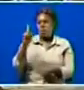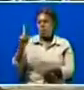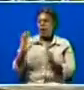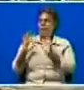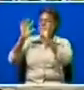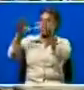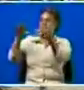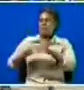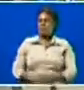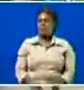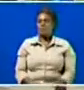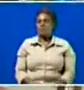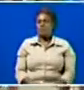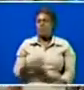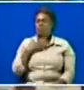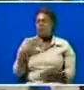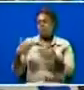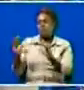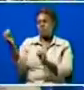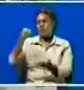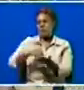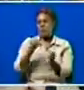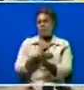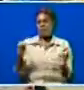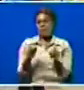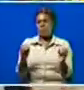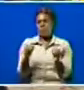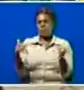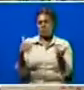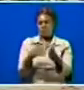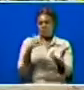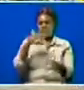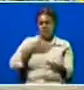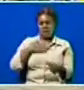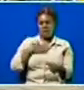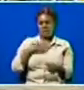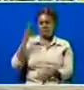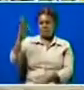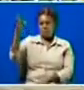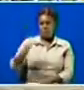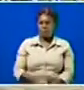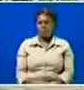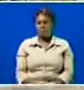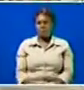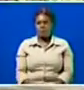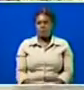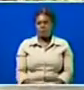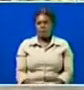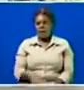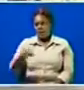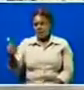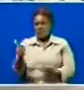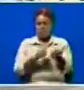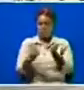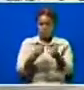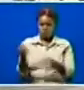basket. We don't want to lose another game, because if you lose another one, it will take a huge toll on our place in the fixtures. In other